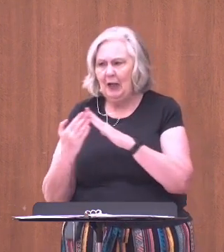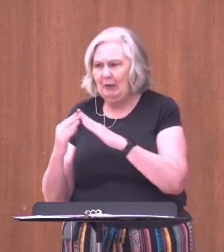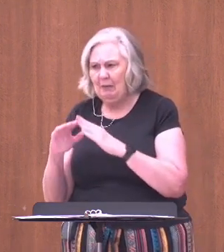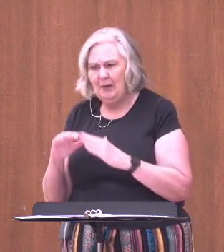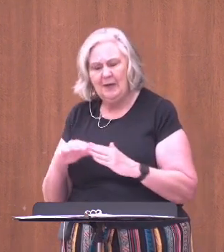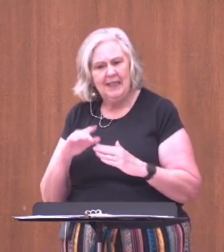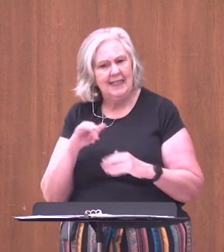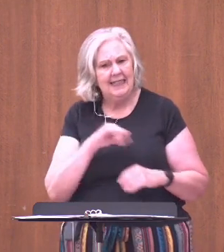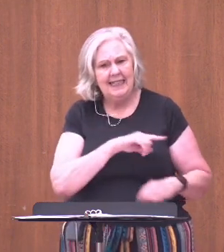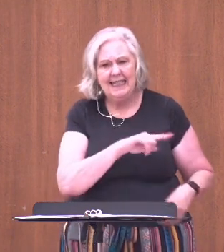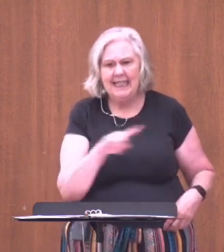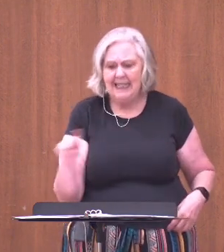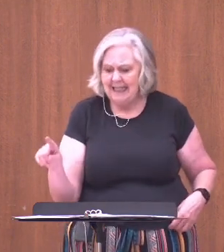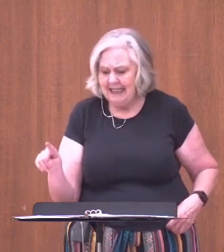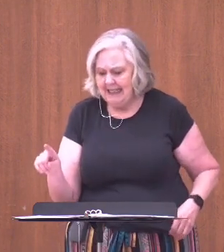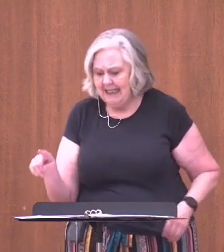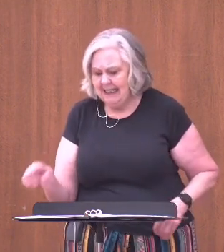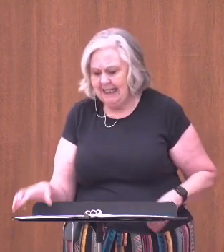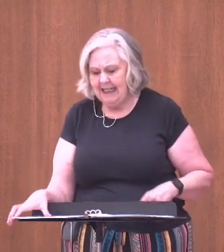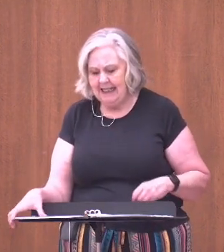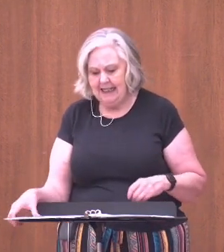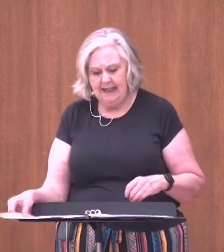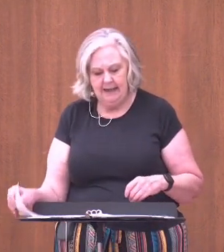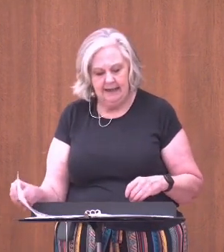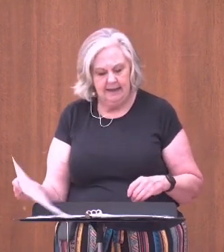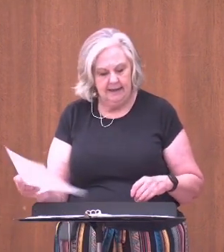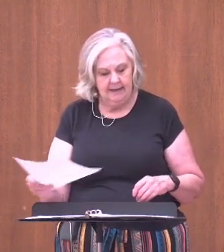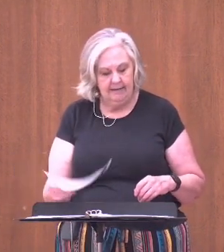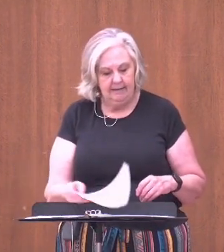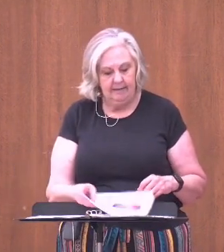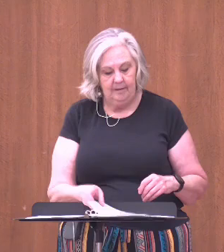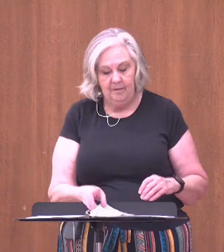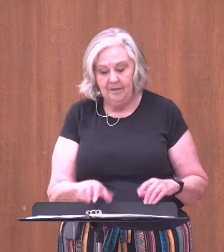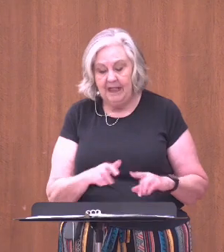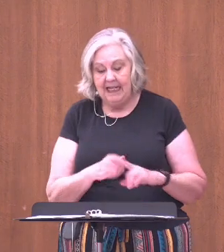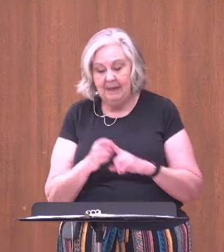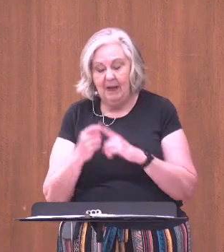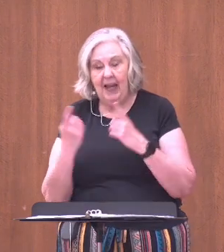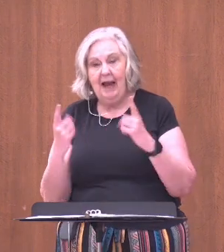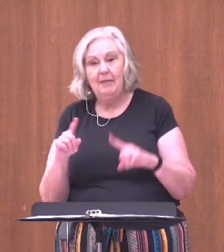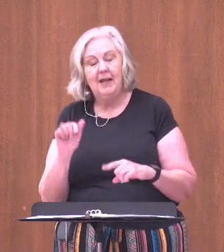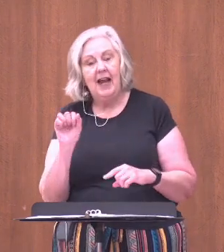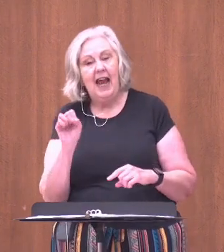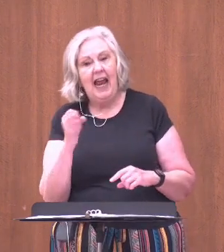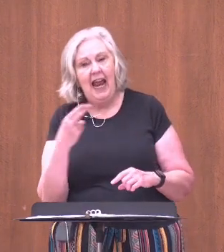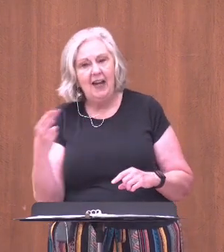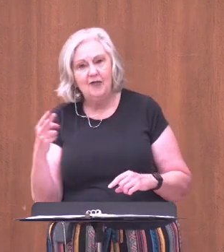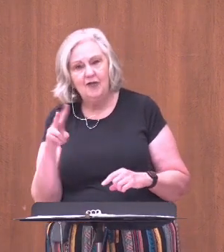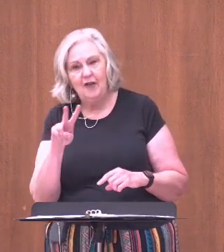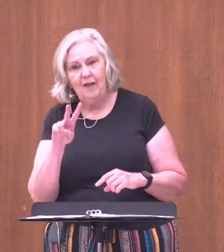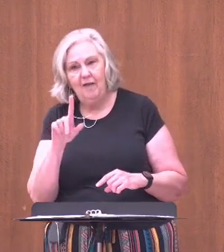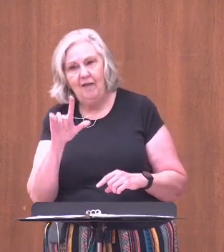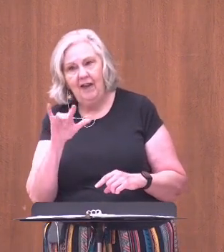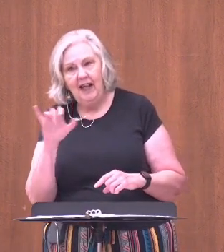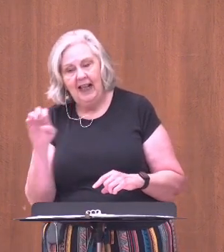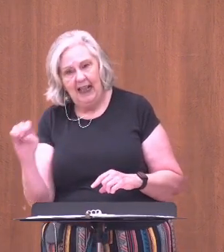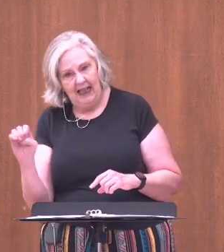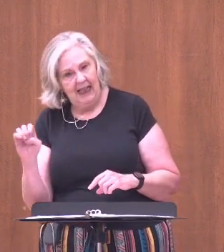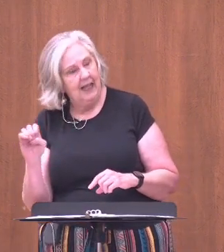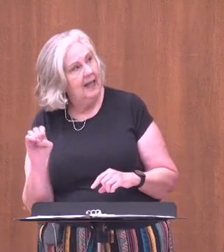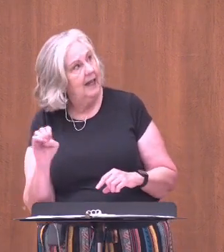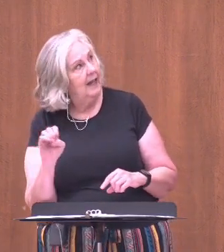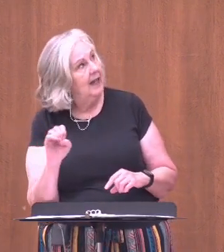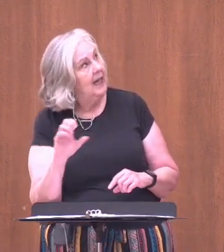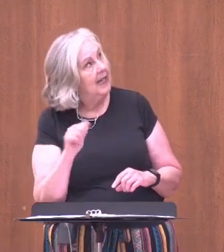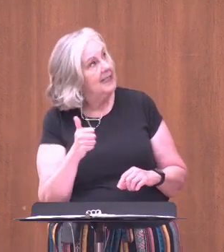the coast. I have especially been tuned into what's happening in Asheville, North Carolina, because about